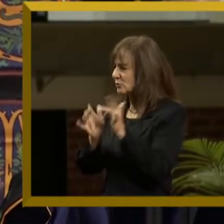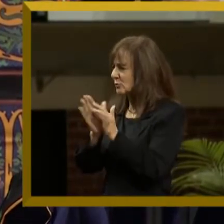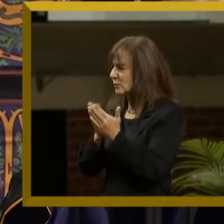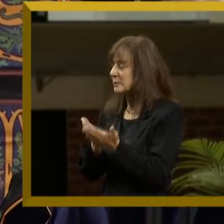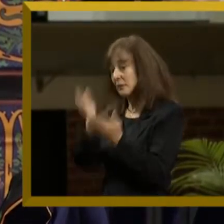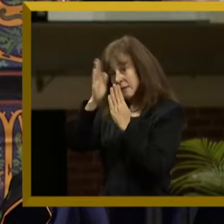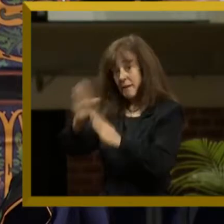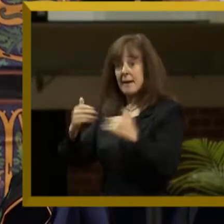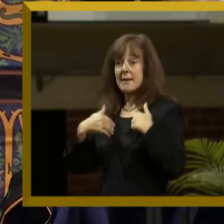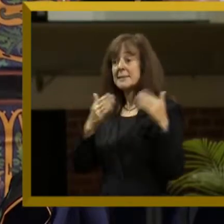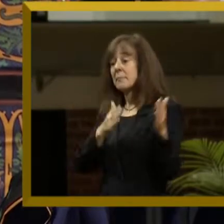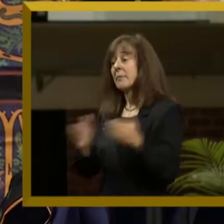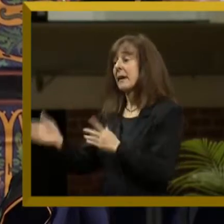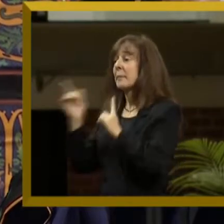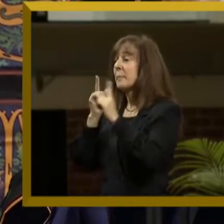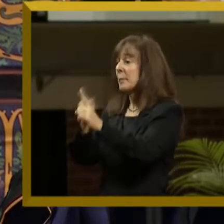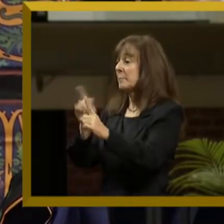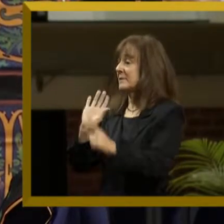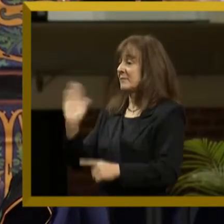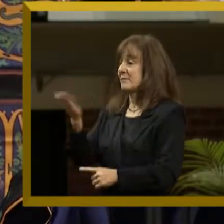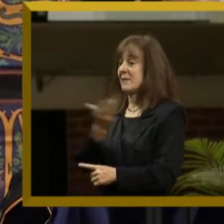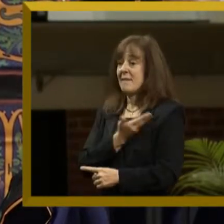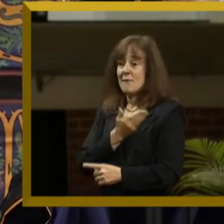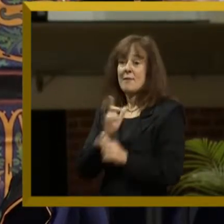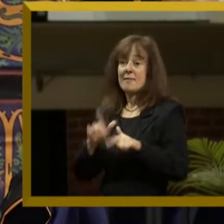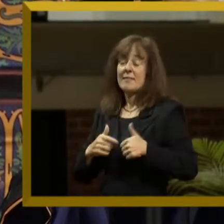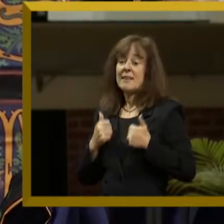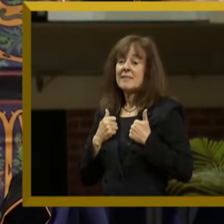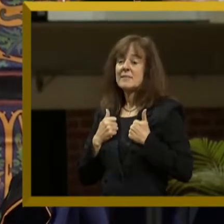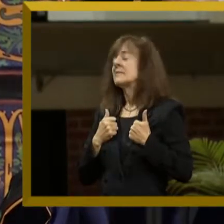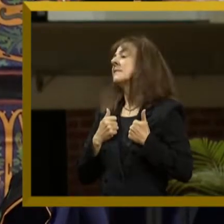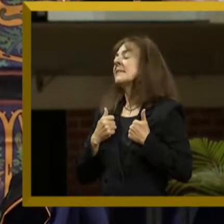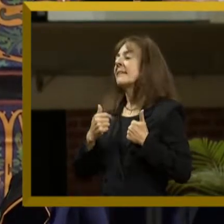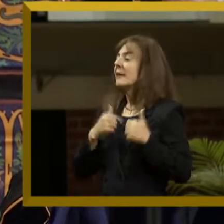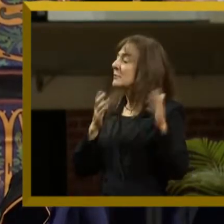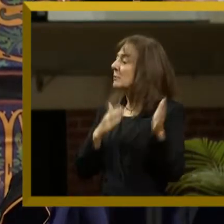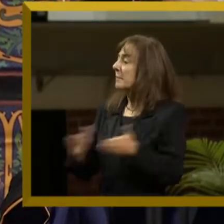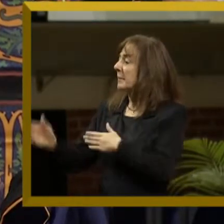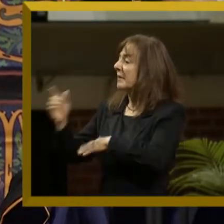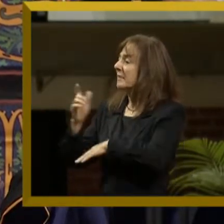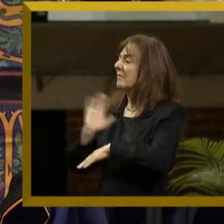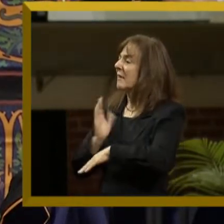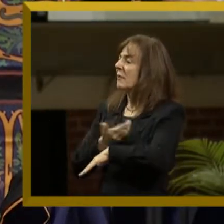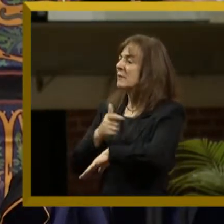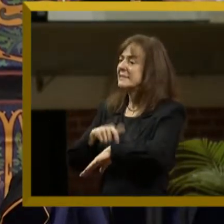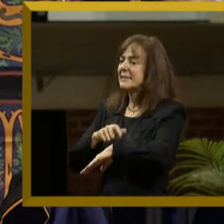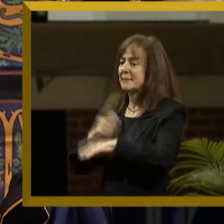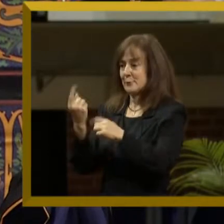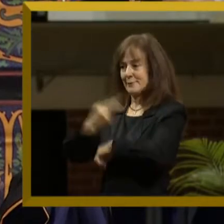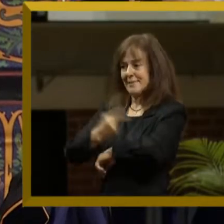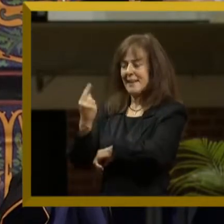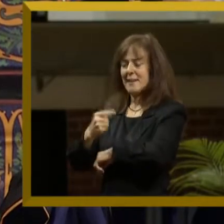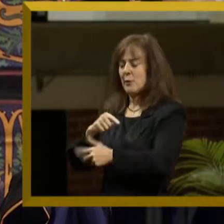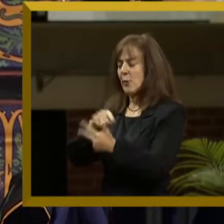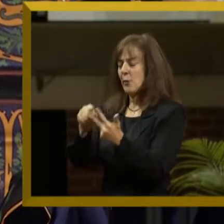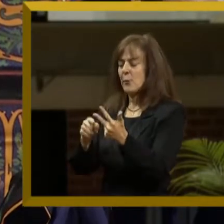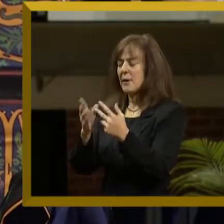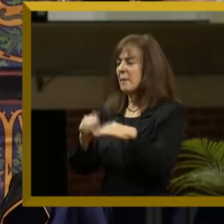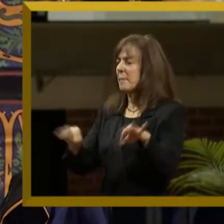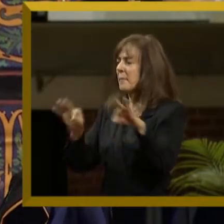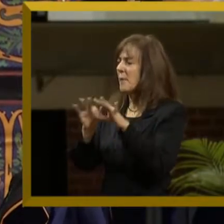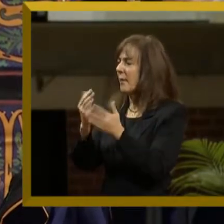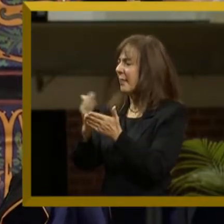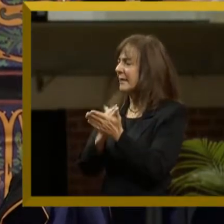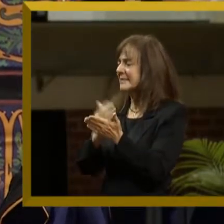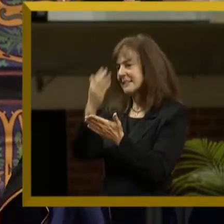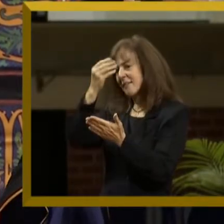plan and purpose for our lives. And as I was preparing for our time together today, there were three important lessons I have